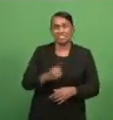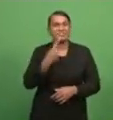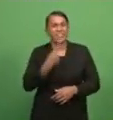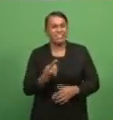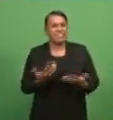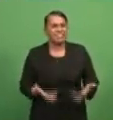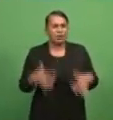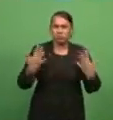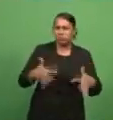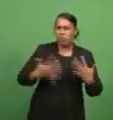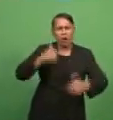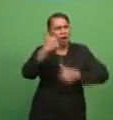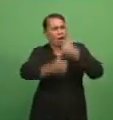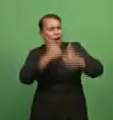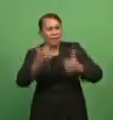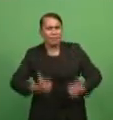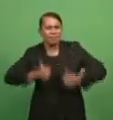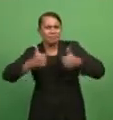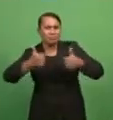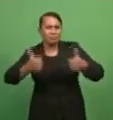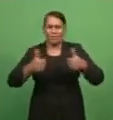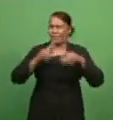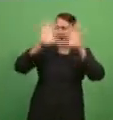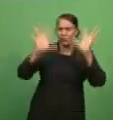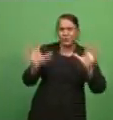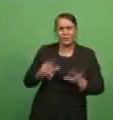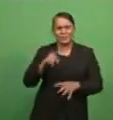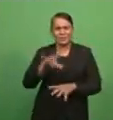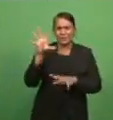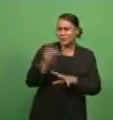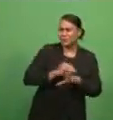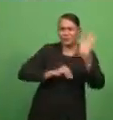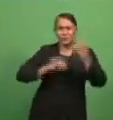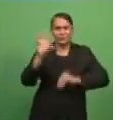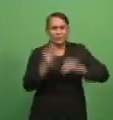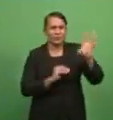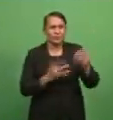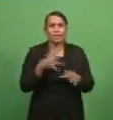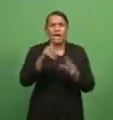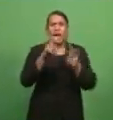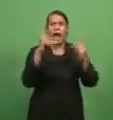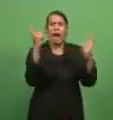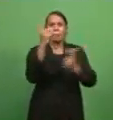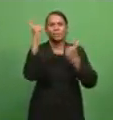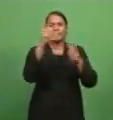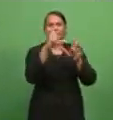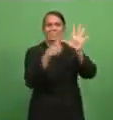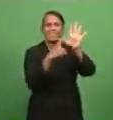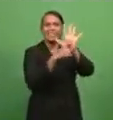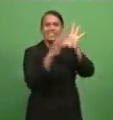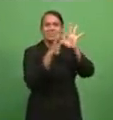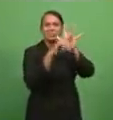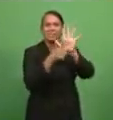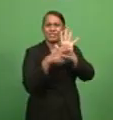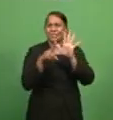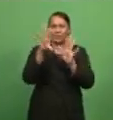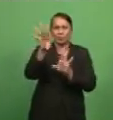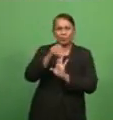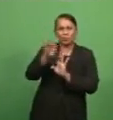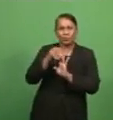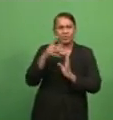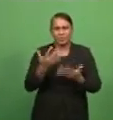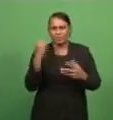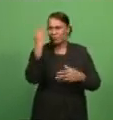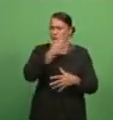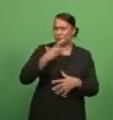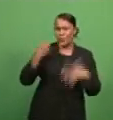that absorbs the most carbon dioxide. He says the event is also in line with their program to beautify Suva. Tikundundua also